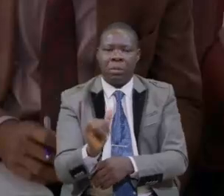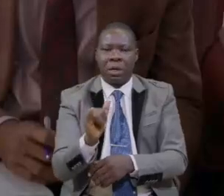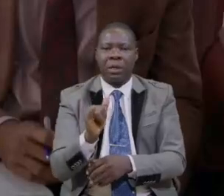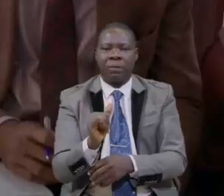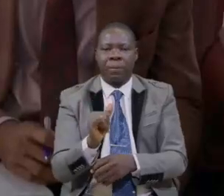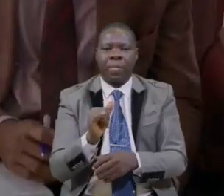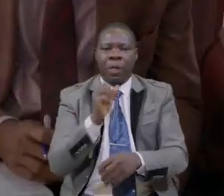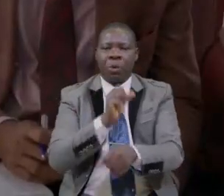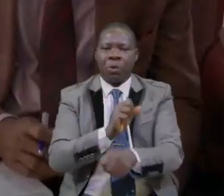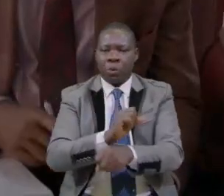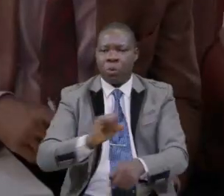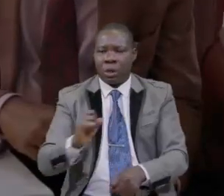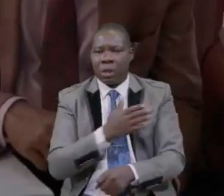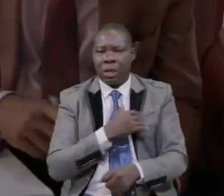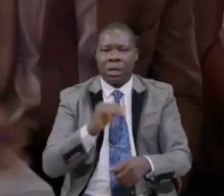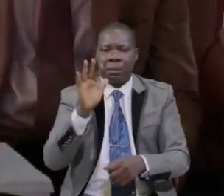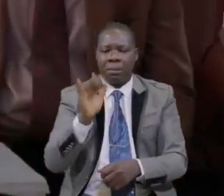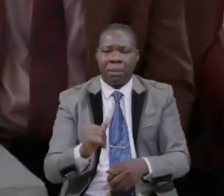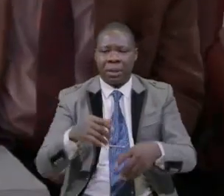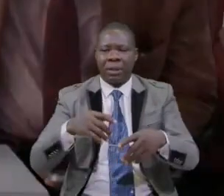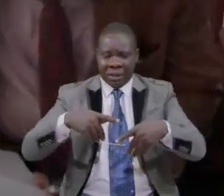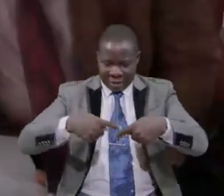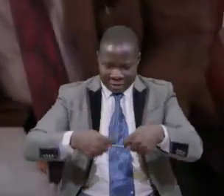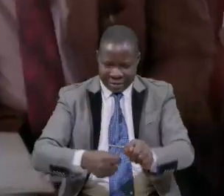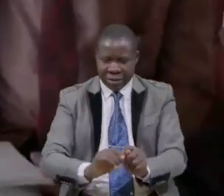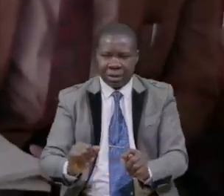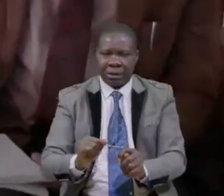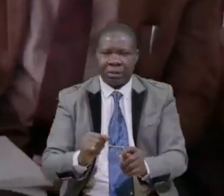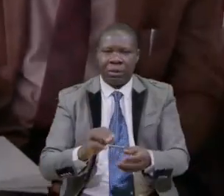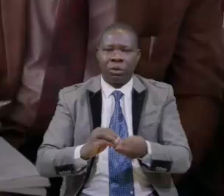by traveling. Number two, is the consecrated,